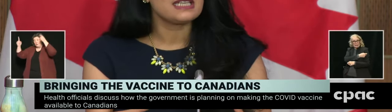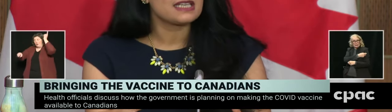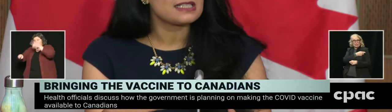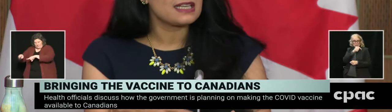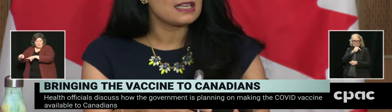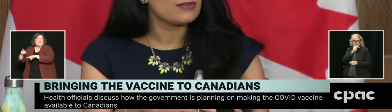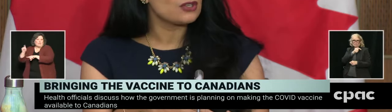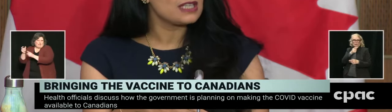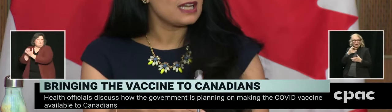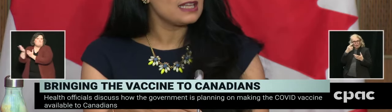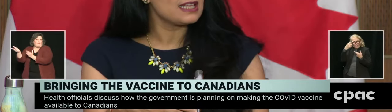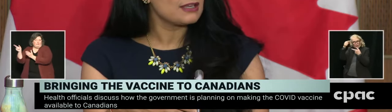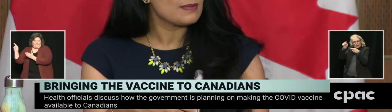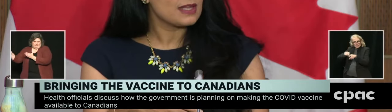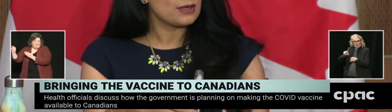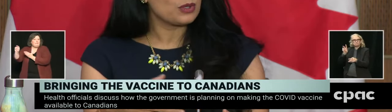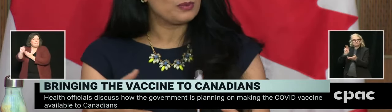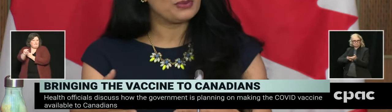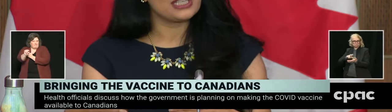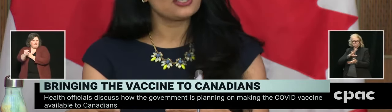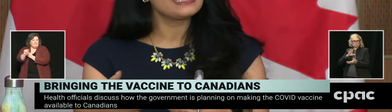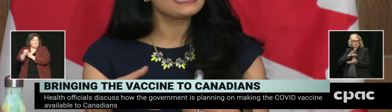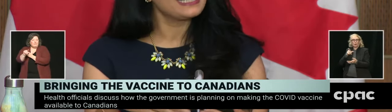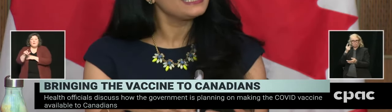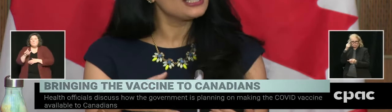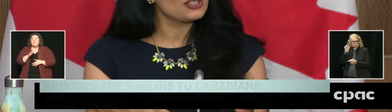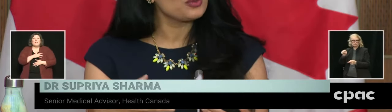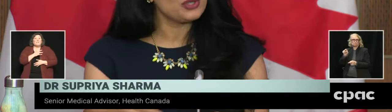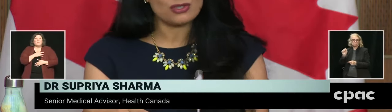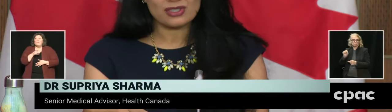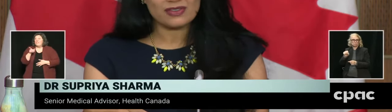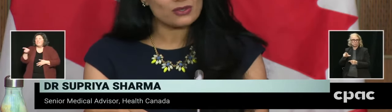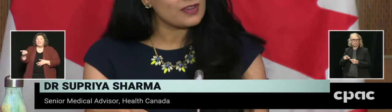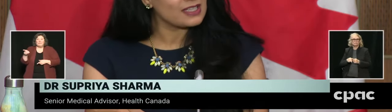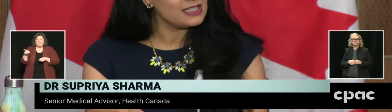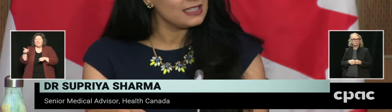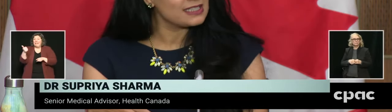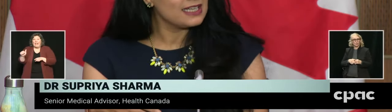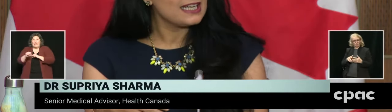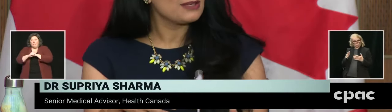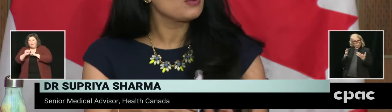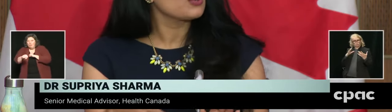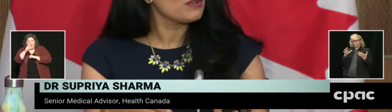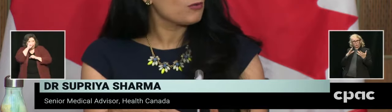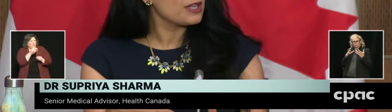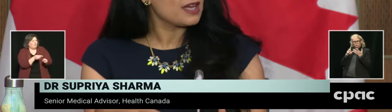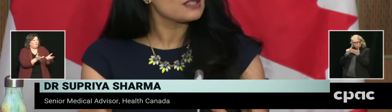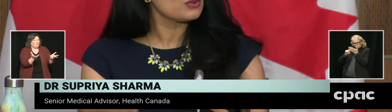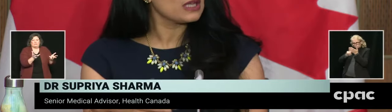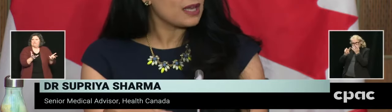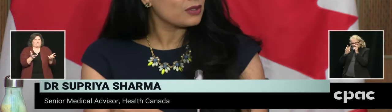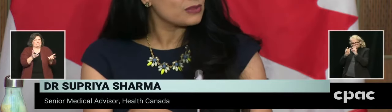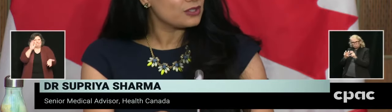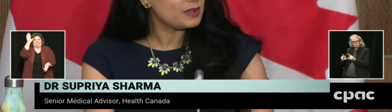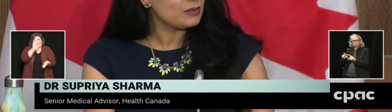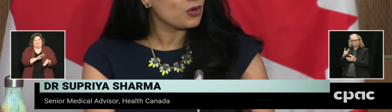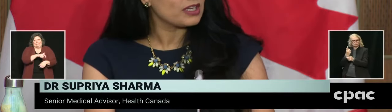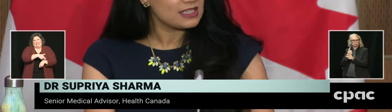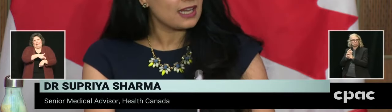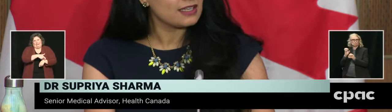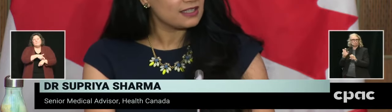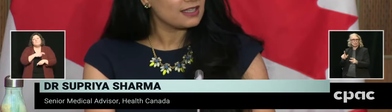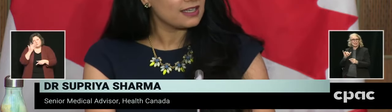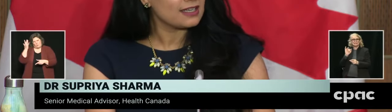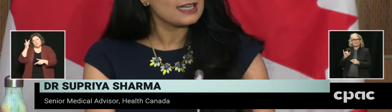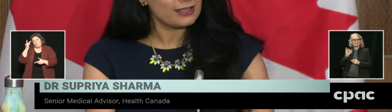the idea is that if there's anything that would potentially delay the distribution of those vaccines, that we want to avoid that. So we allow them to be brought